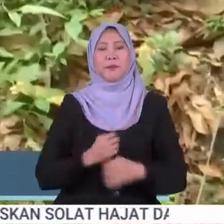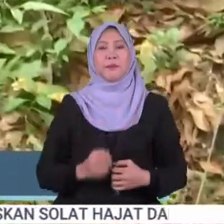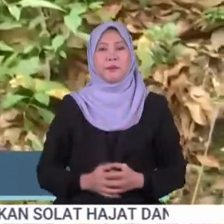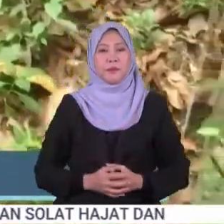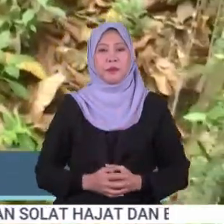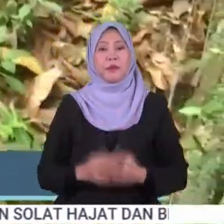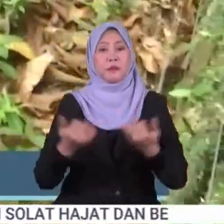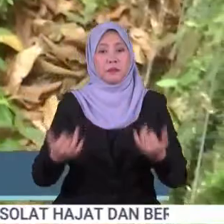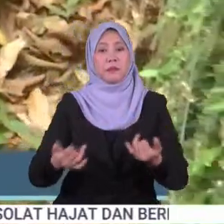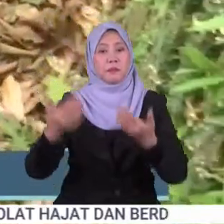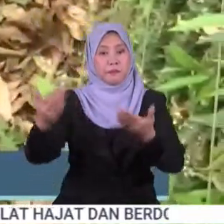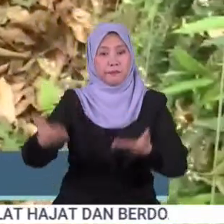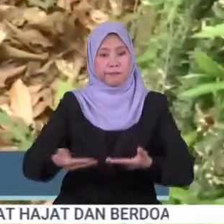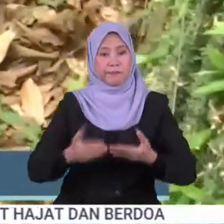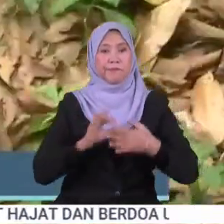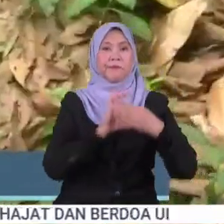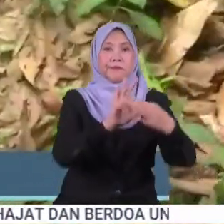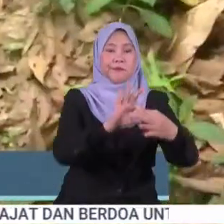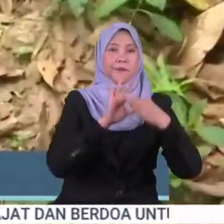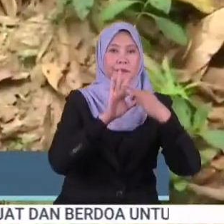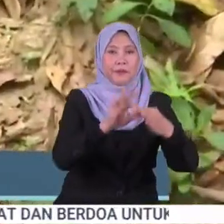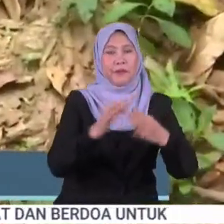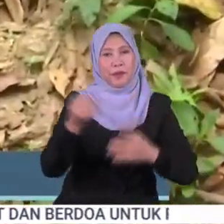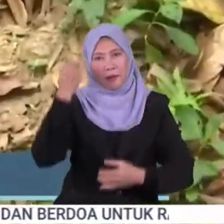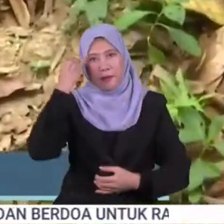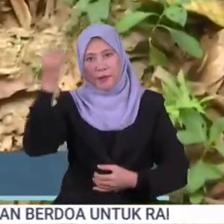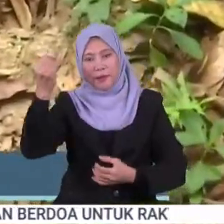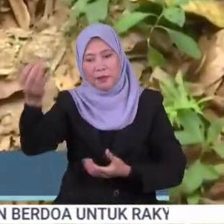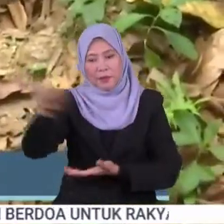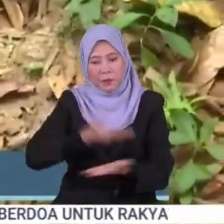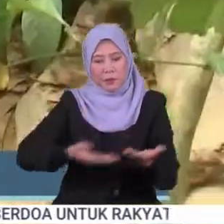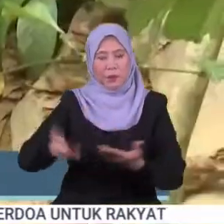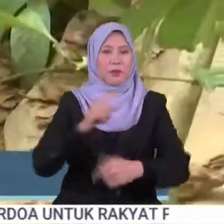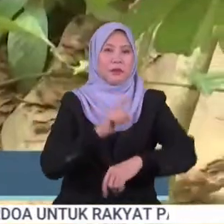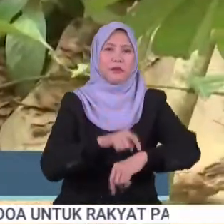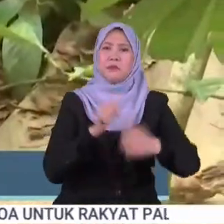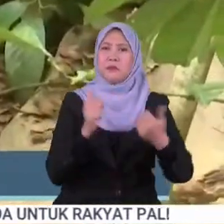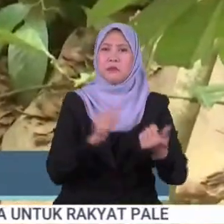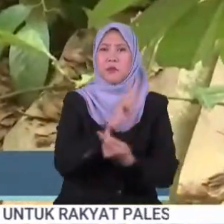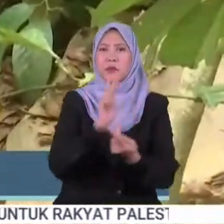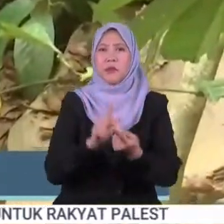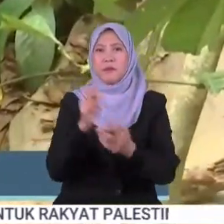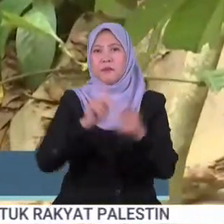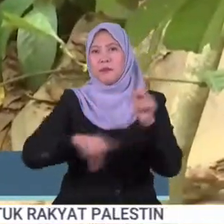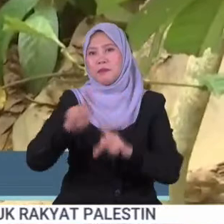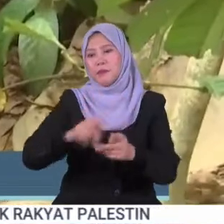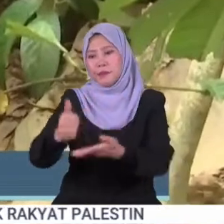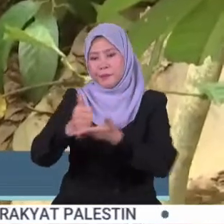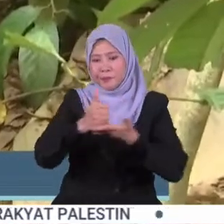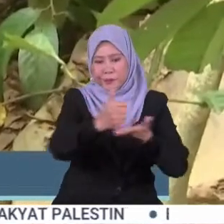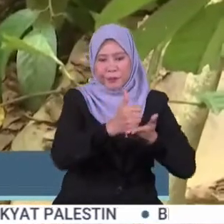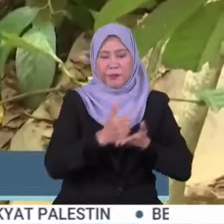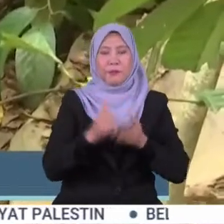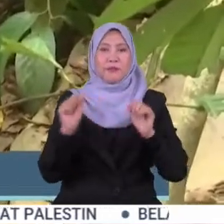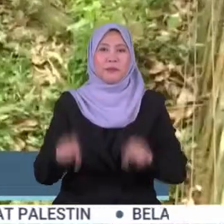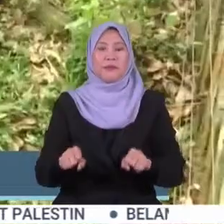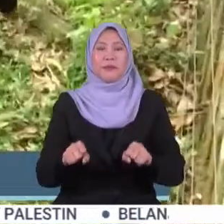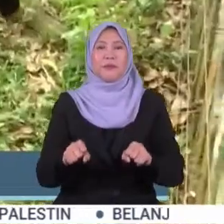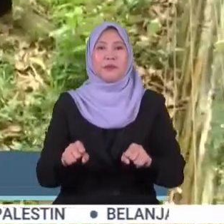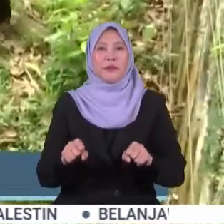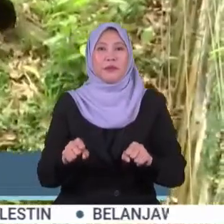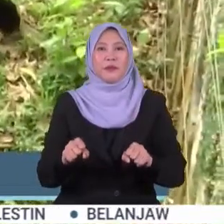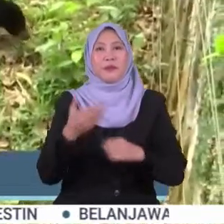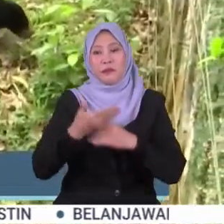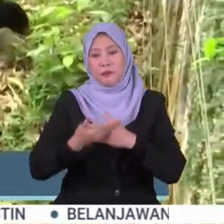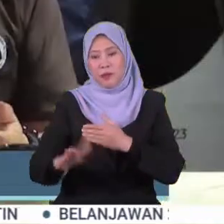we welcome partnership. We welcome ideas. The timing is good. The people's willing to help us and for us,